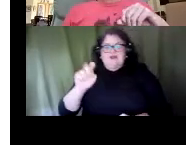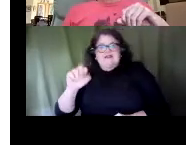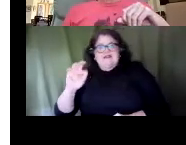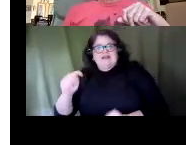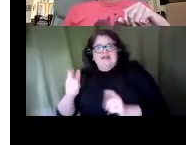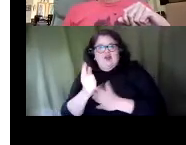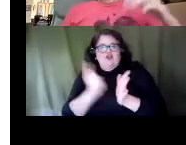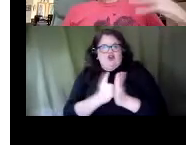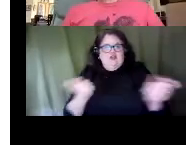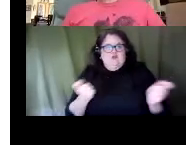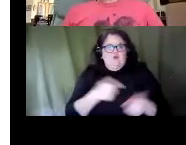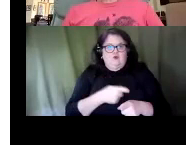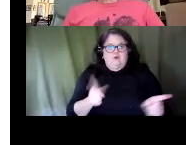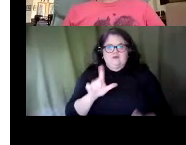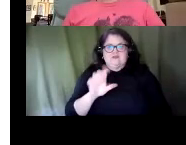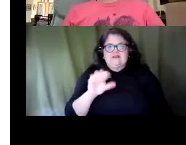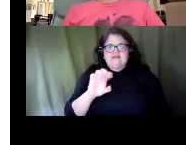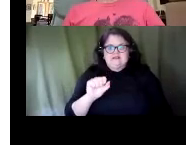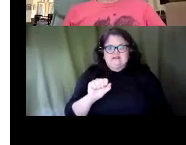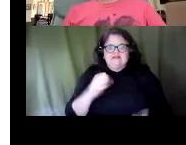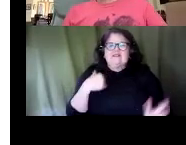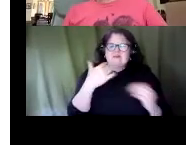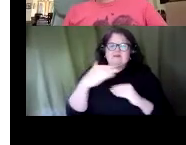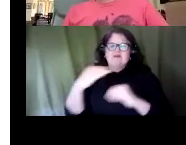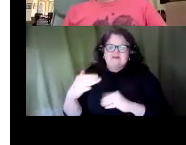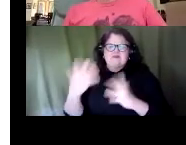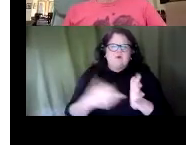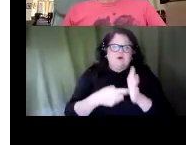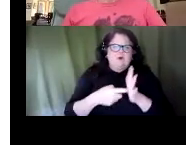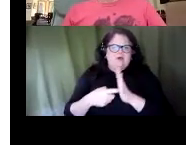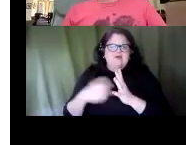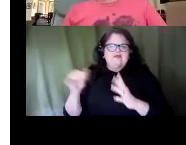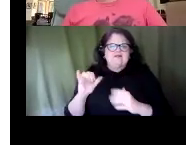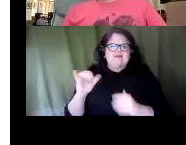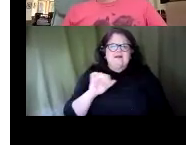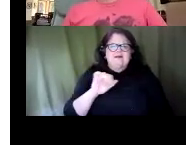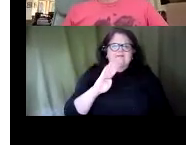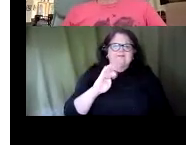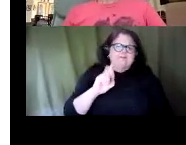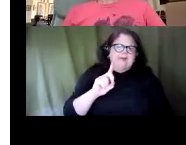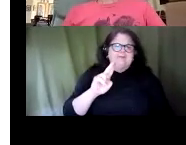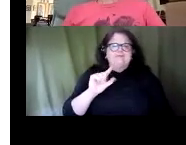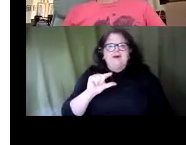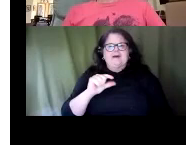some limitations on what you can include in them, or put some requirements like bedbug disclosures or whatever.